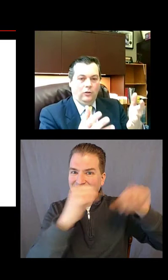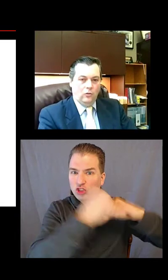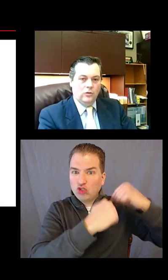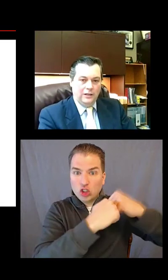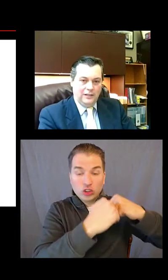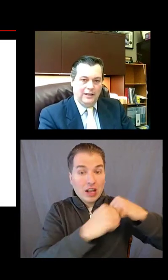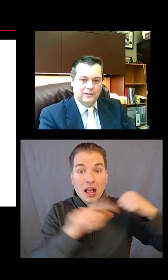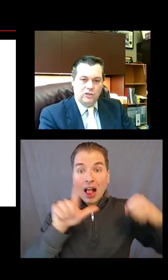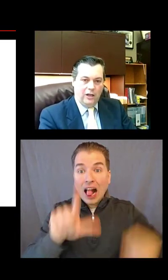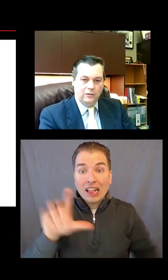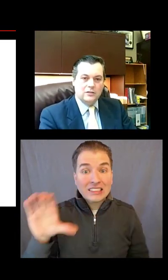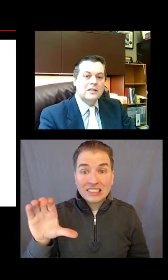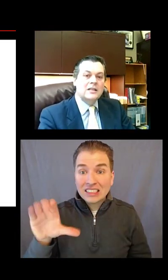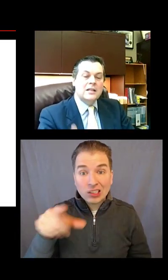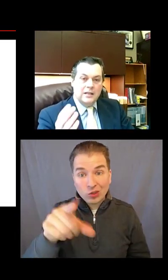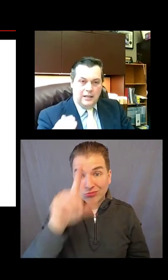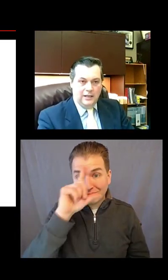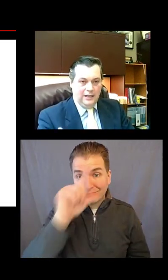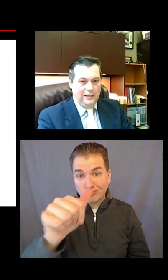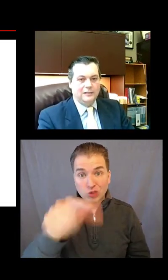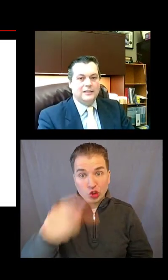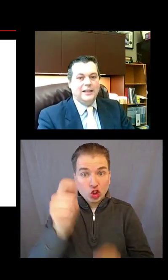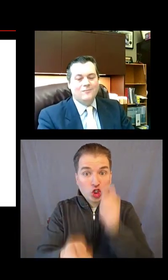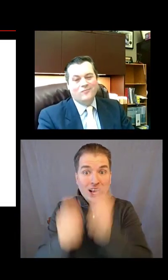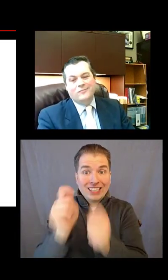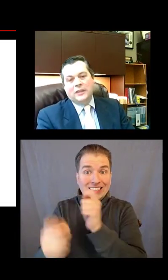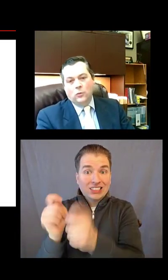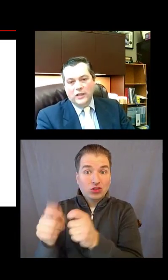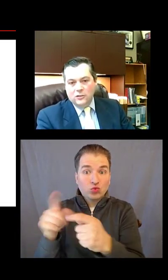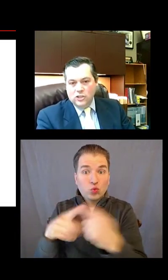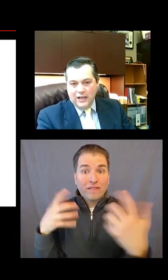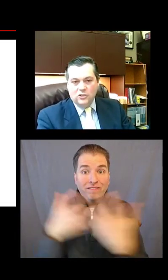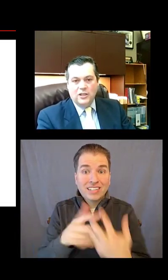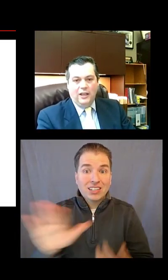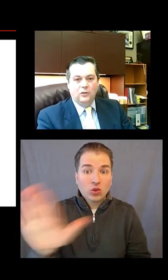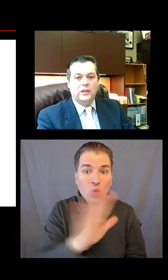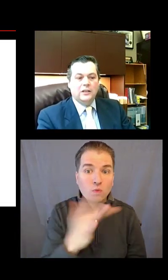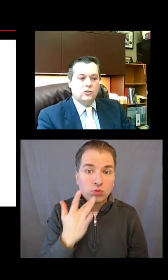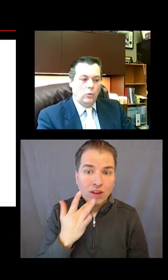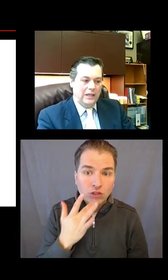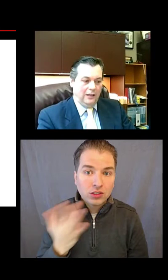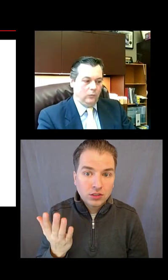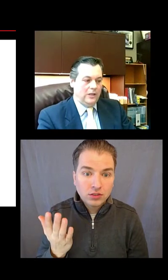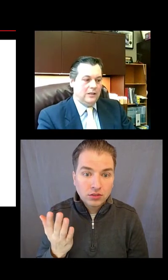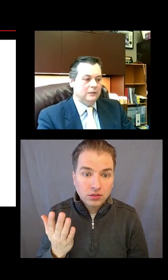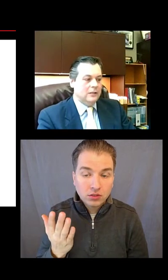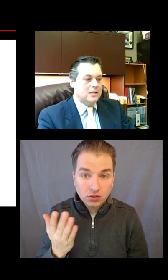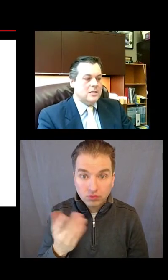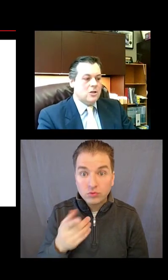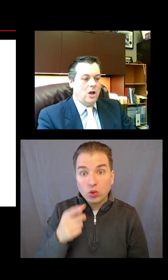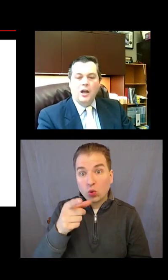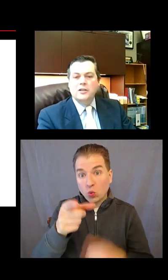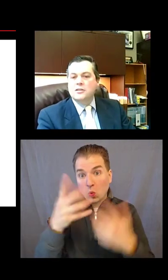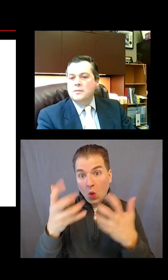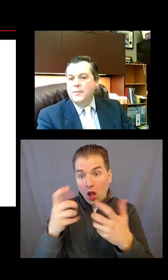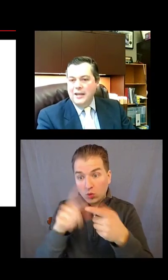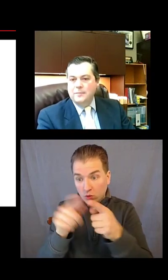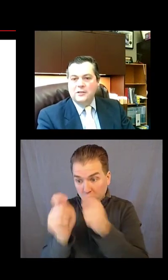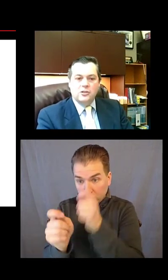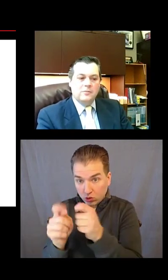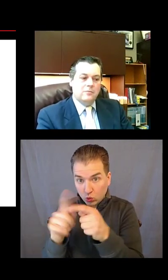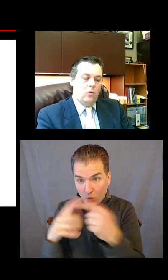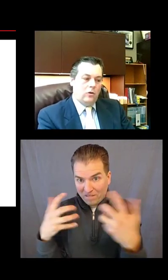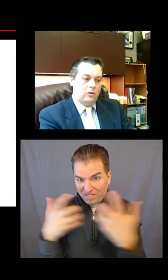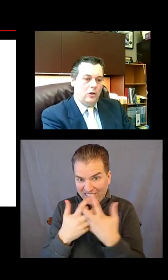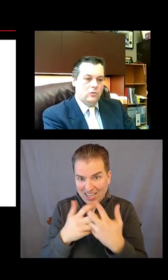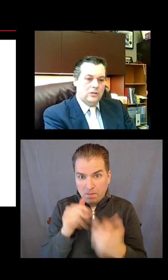you all own a class of shares. In an LLC, we can change that. We can tweak it. We can cause the